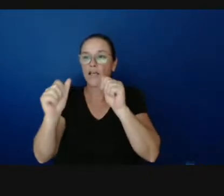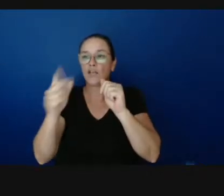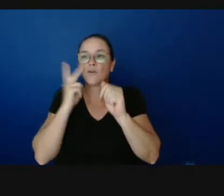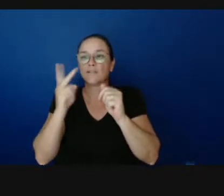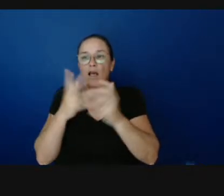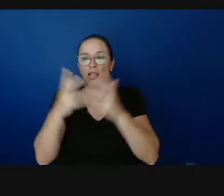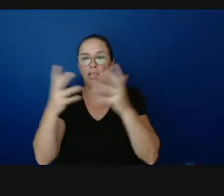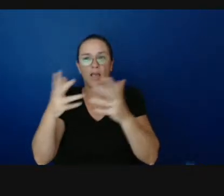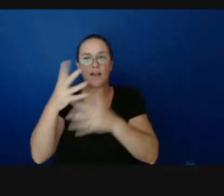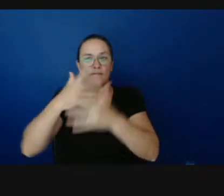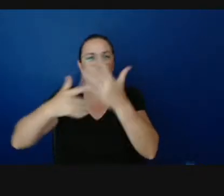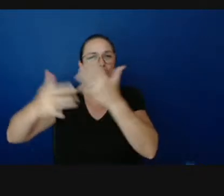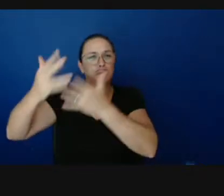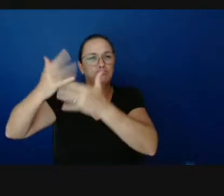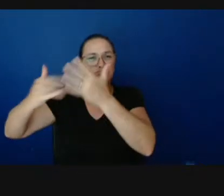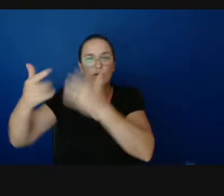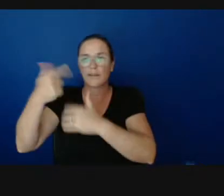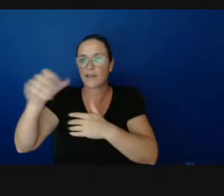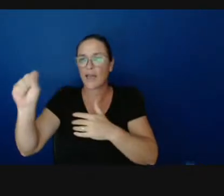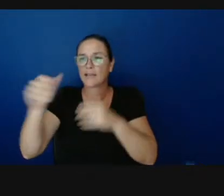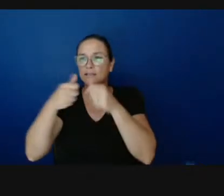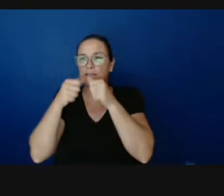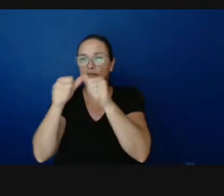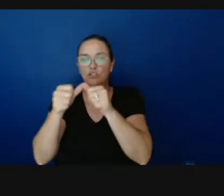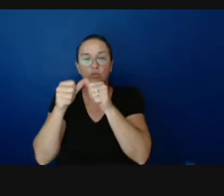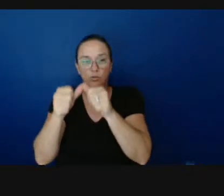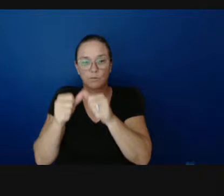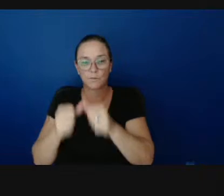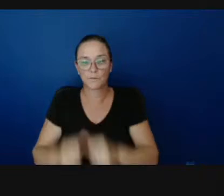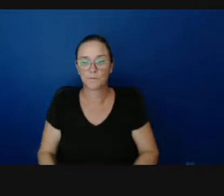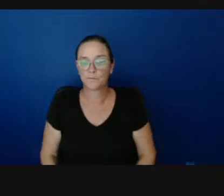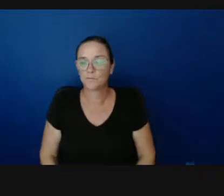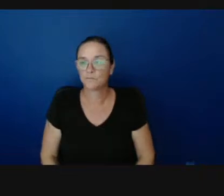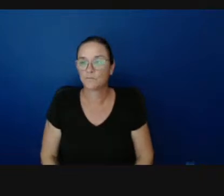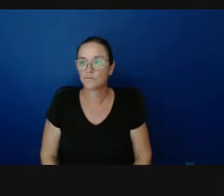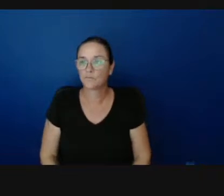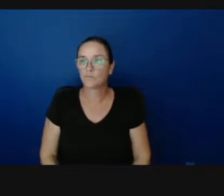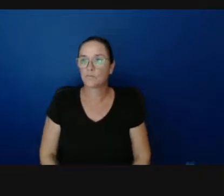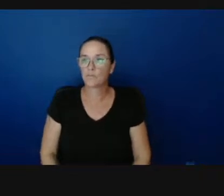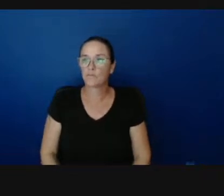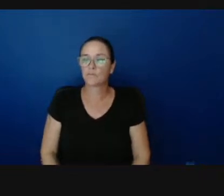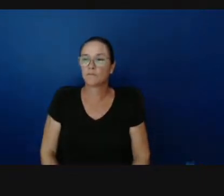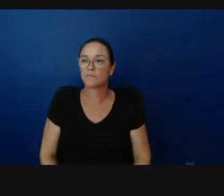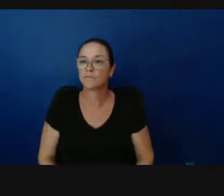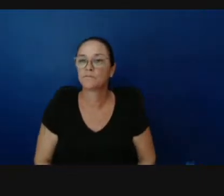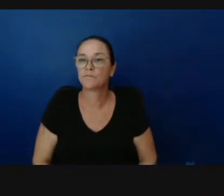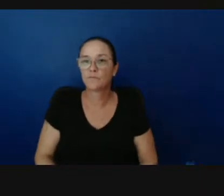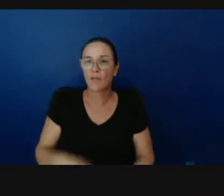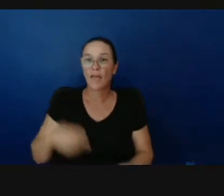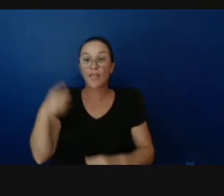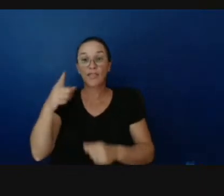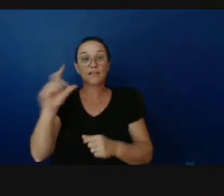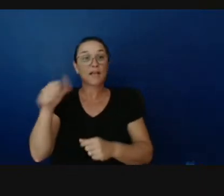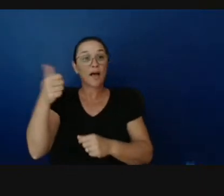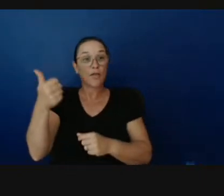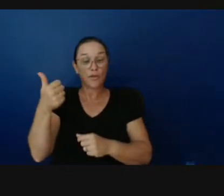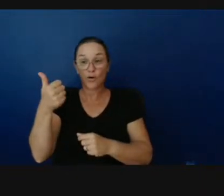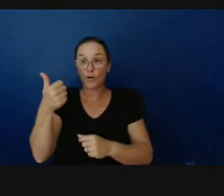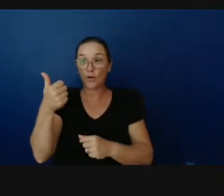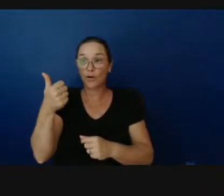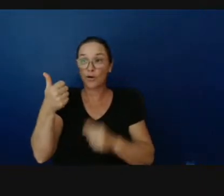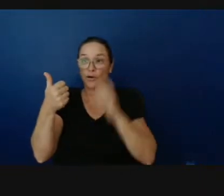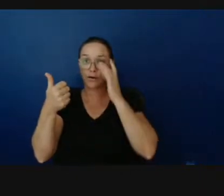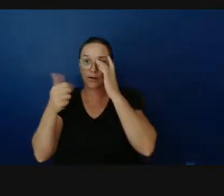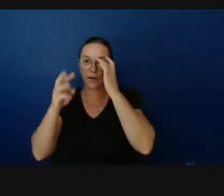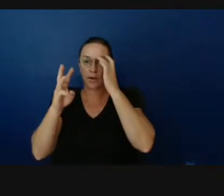gas degassing continuing at those vents. So this is another